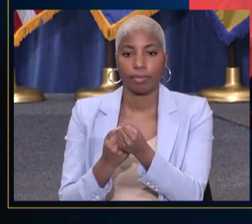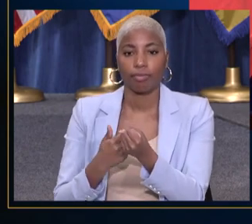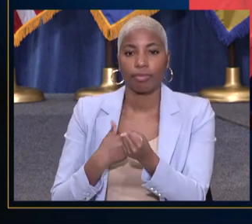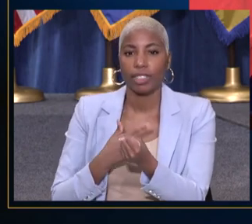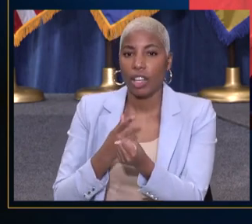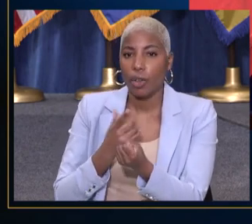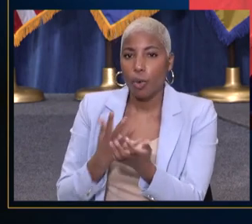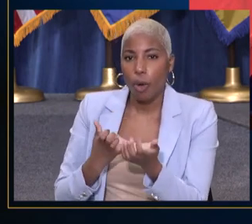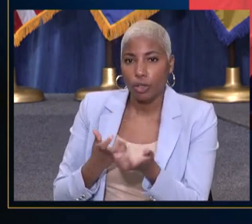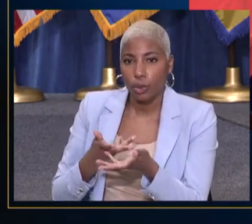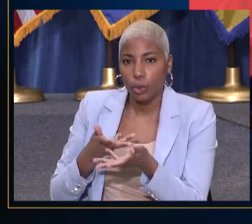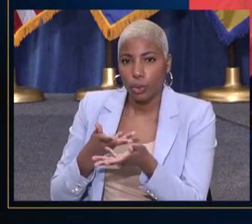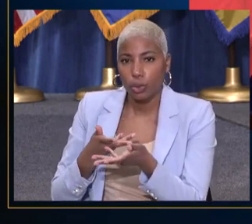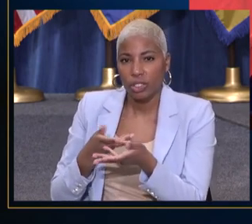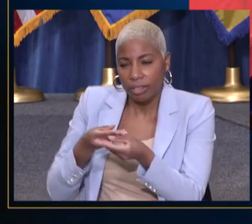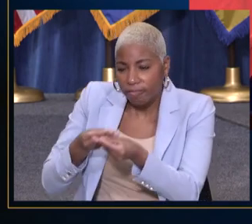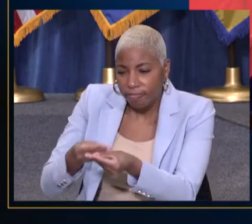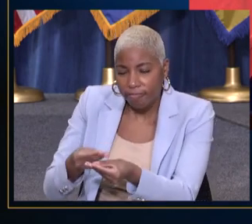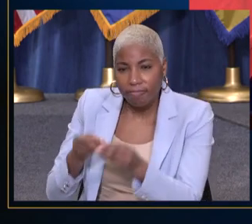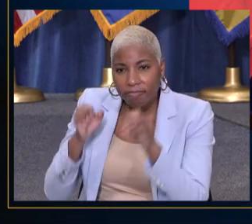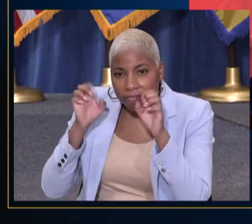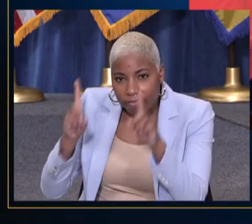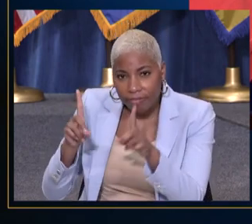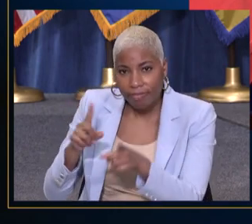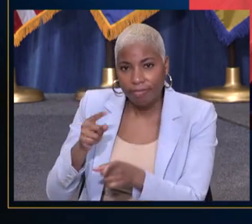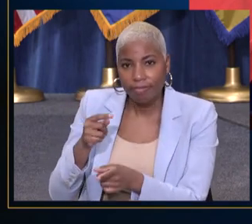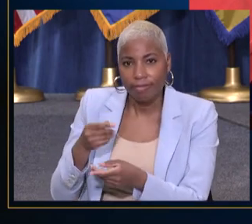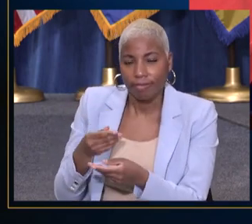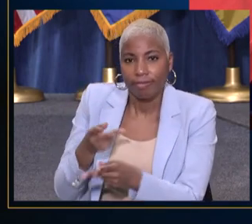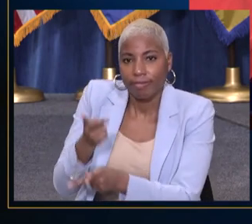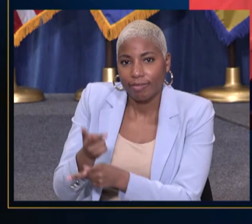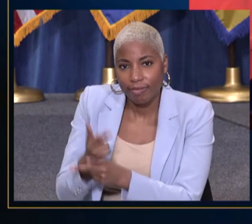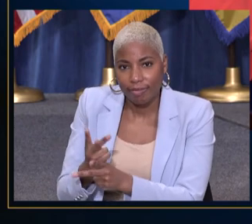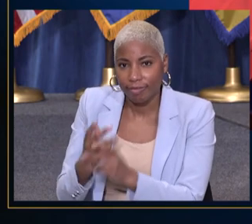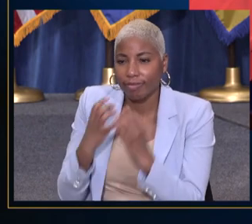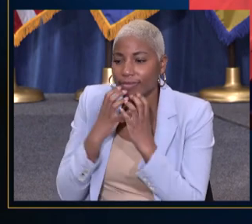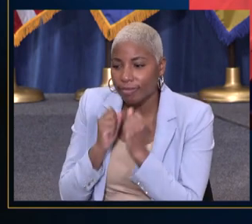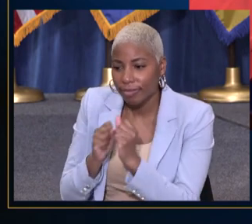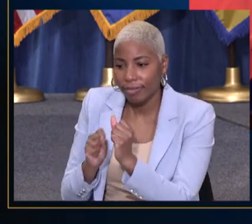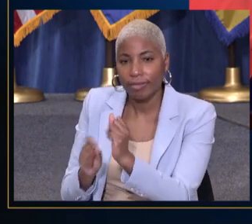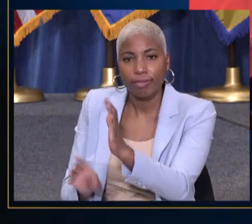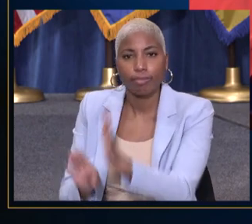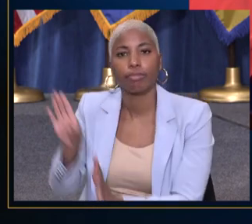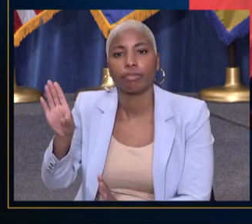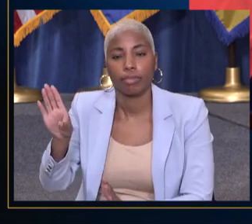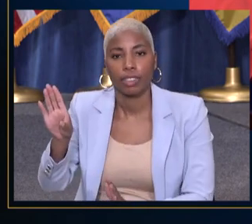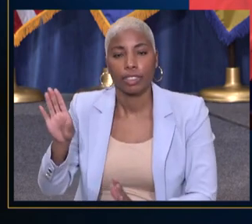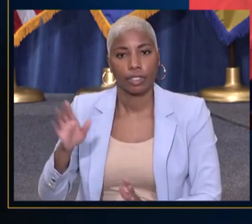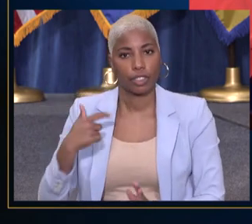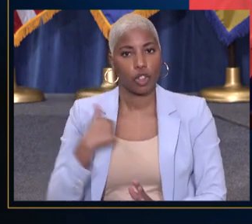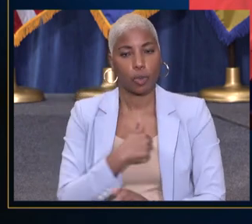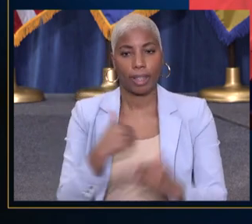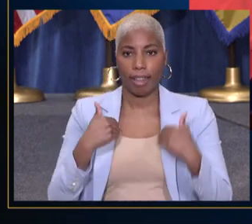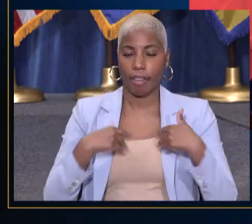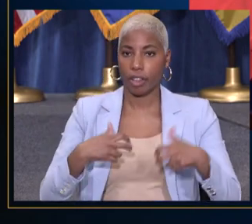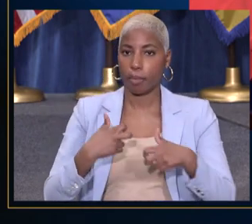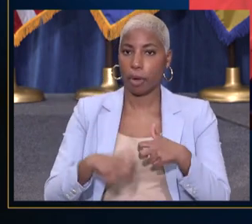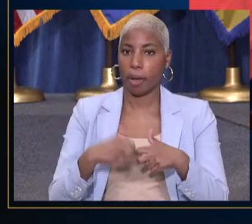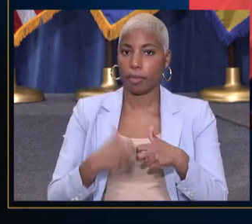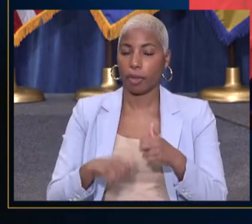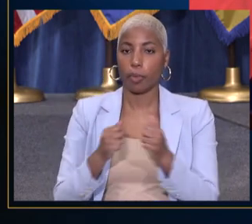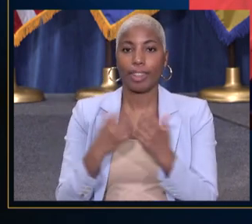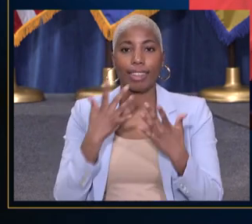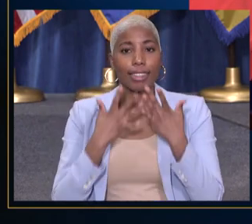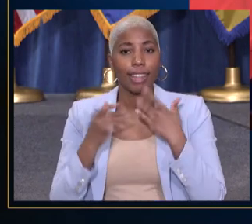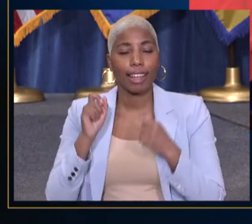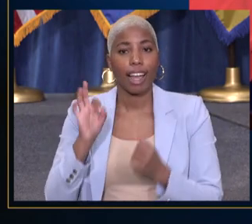nurtured and being educated and flourishing, because we have a real problem with the lack of